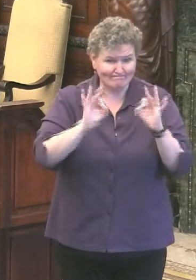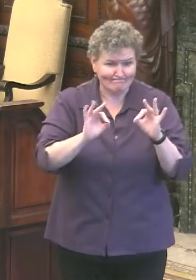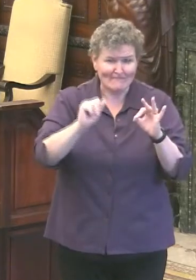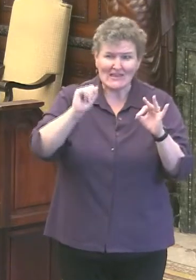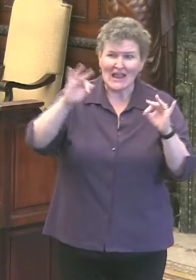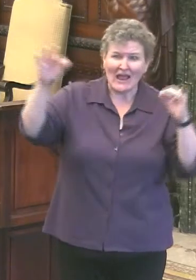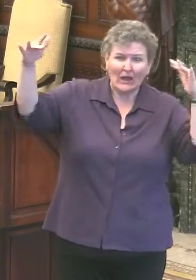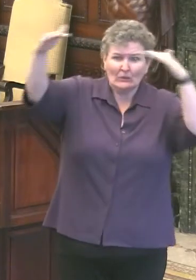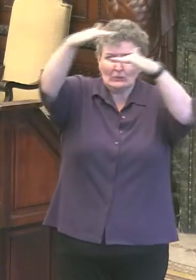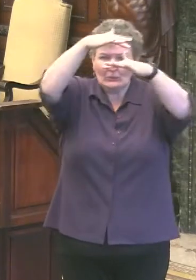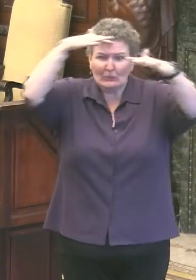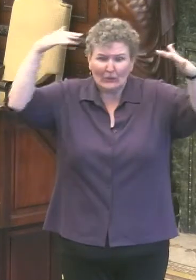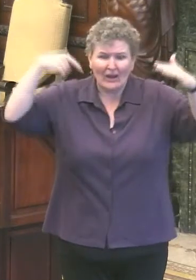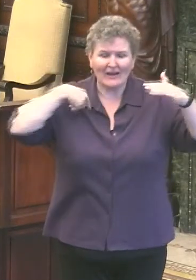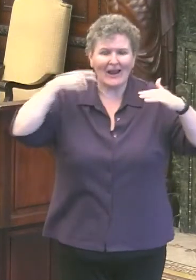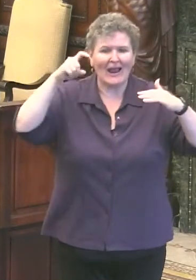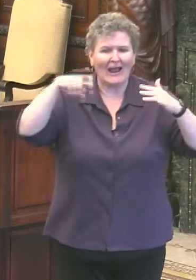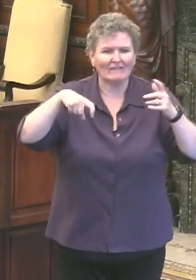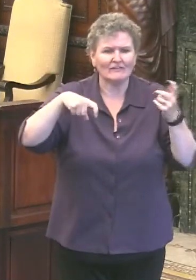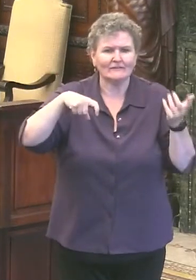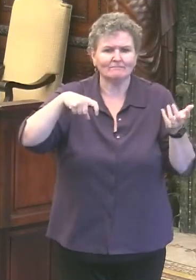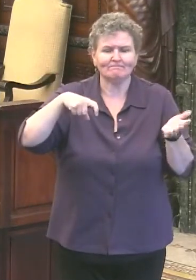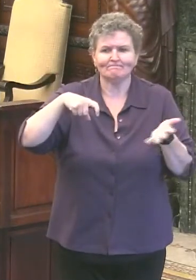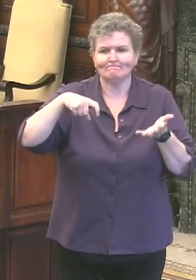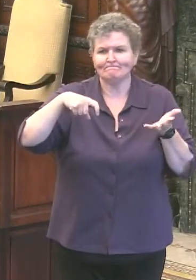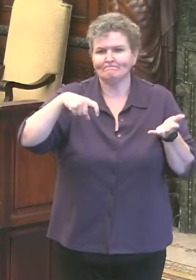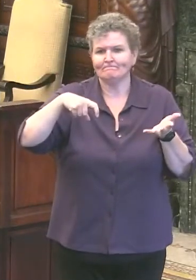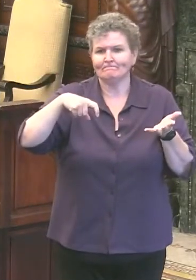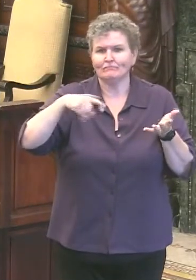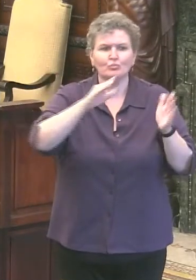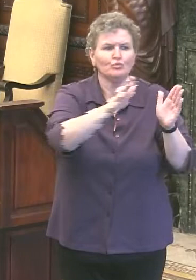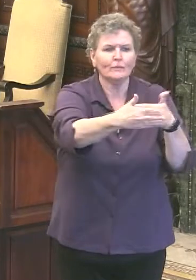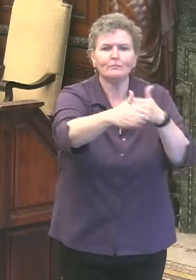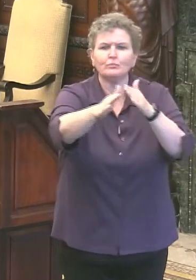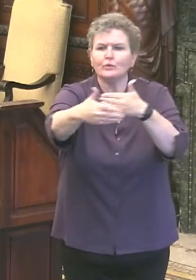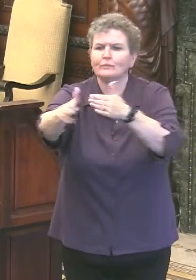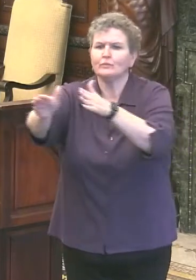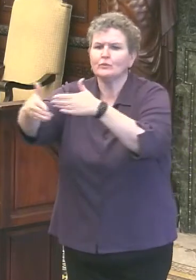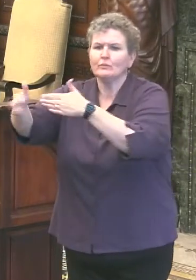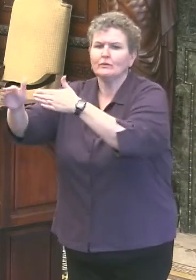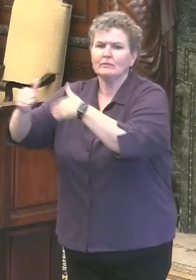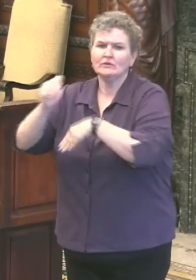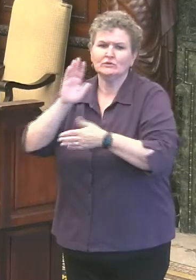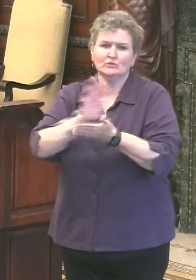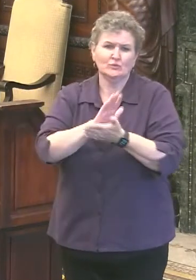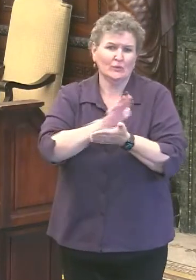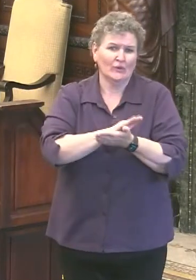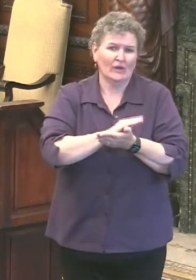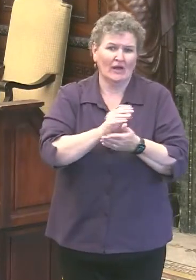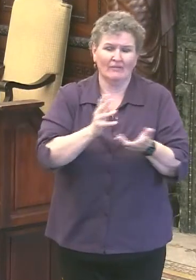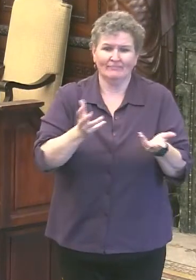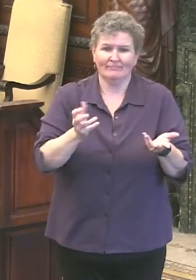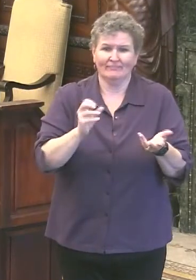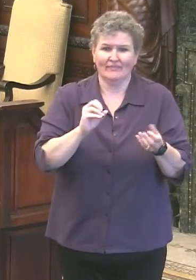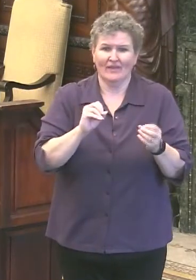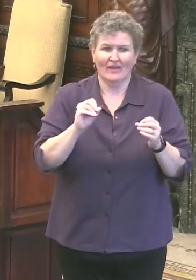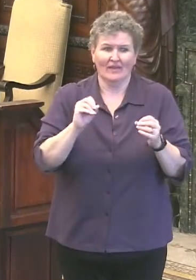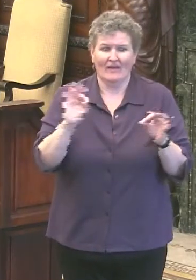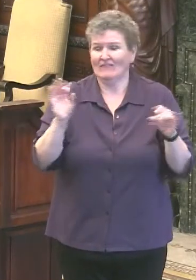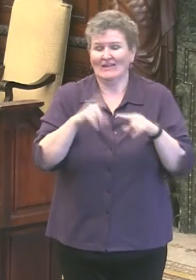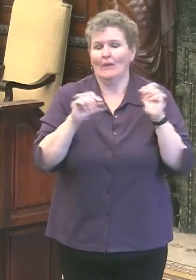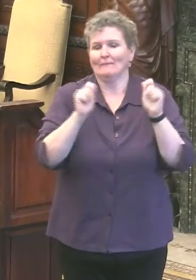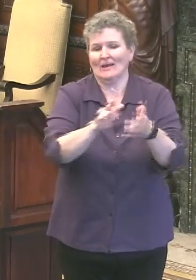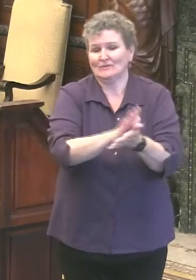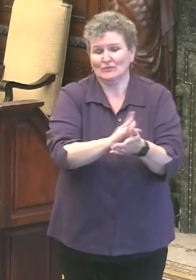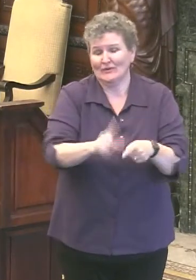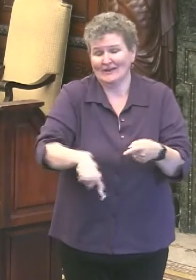we would have to take those areas or rooms or, in some cases, schools offline. Wow. Do you have any sense of which ones